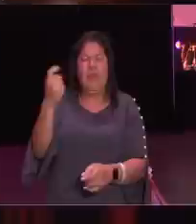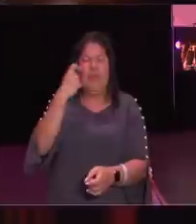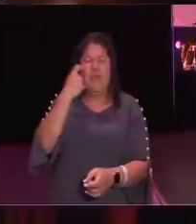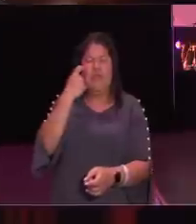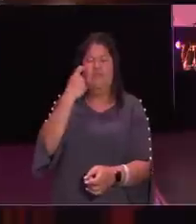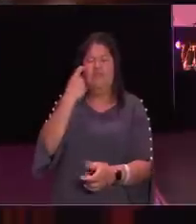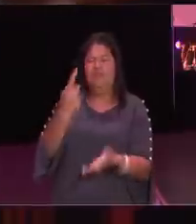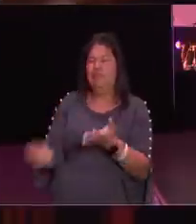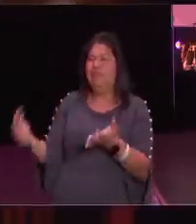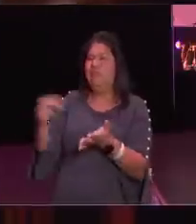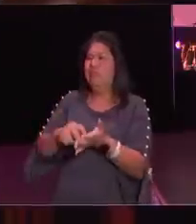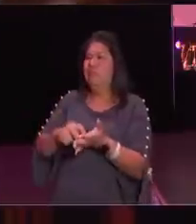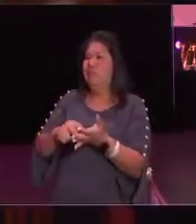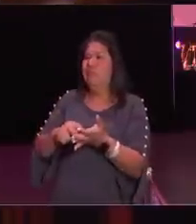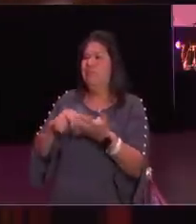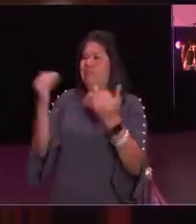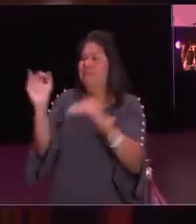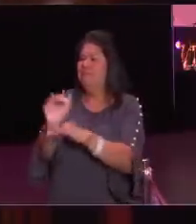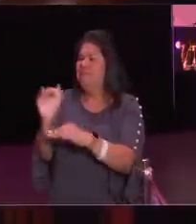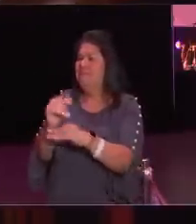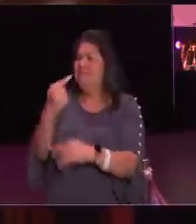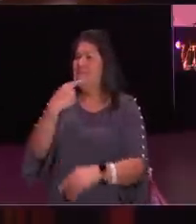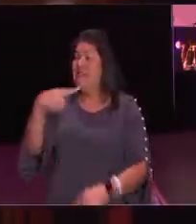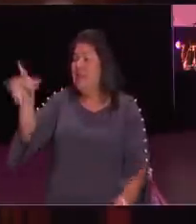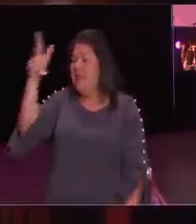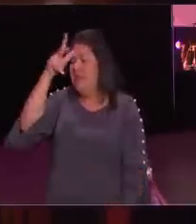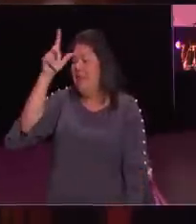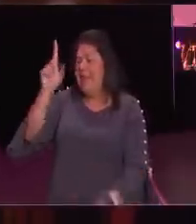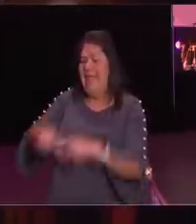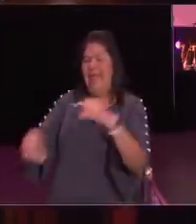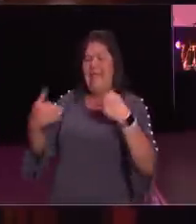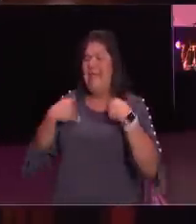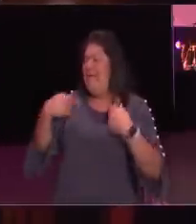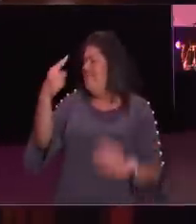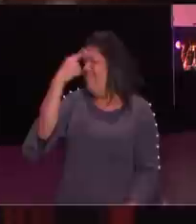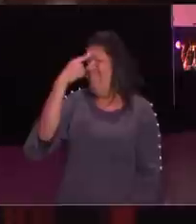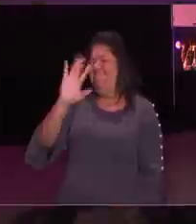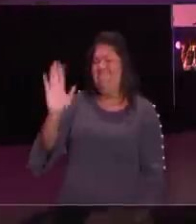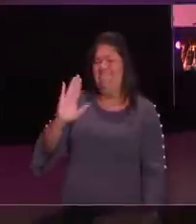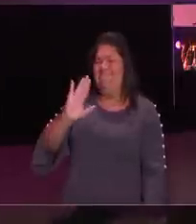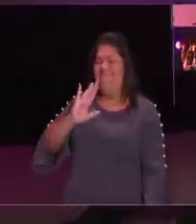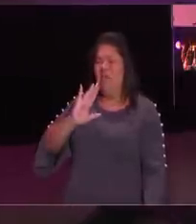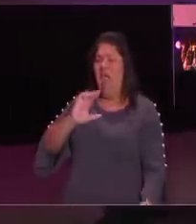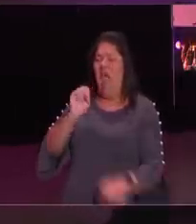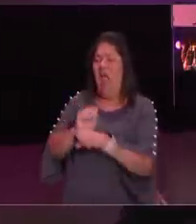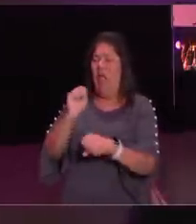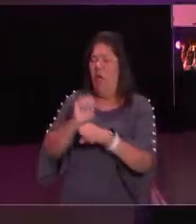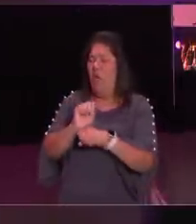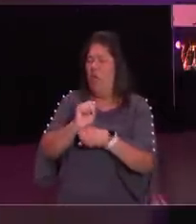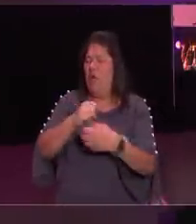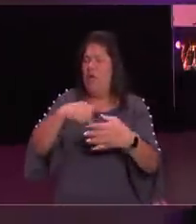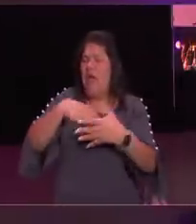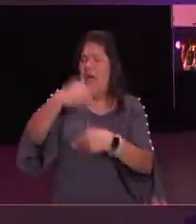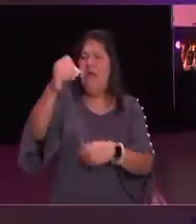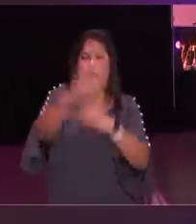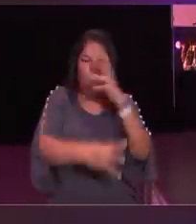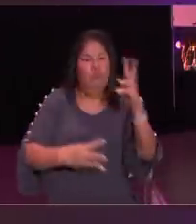raise themselves up and rise up tonight and say, devil, you can't have my mind because I've got work to do in the